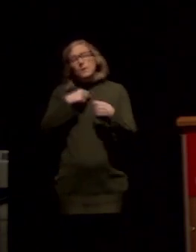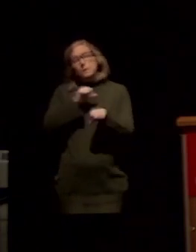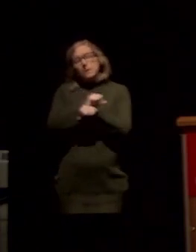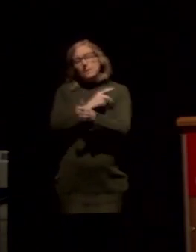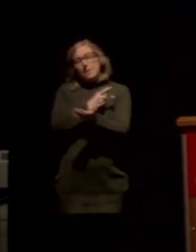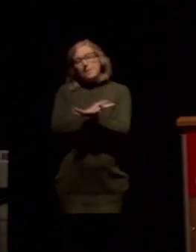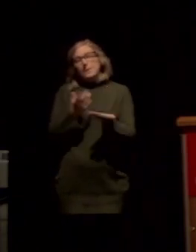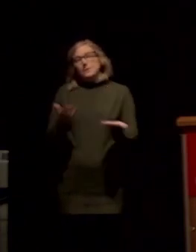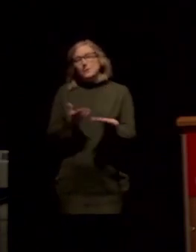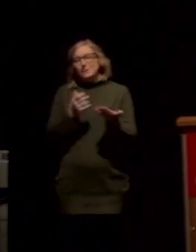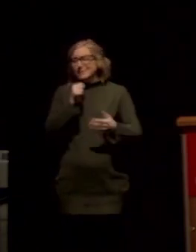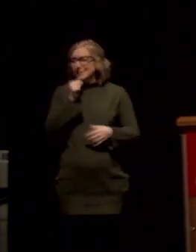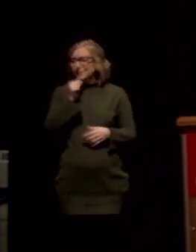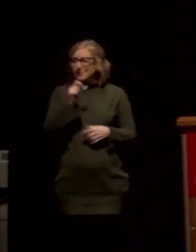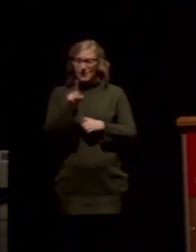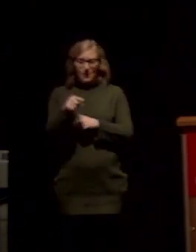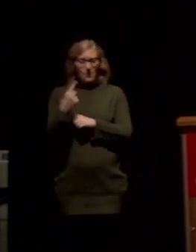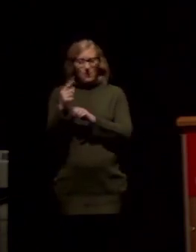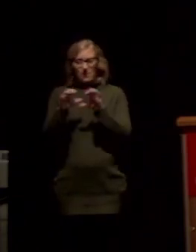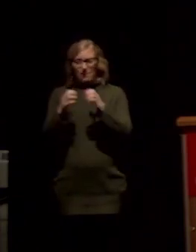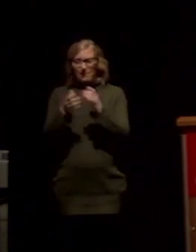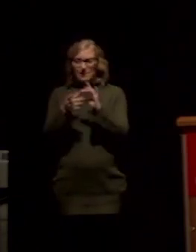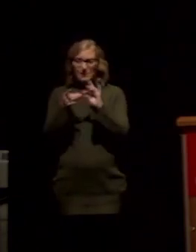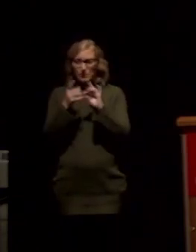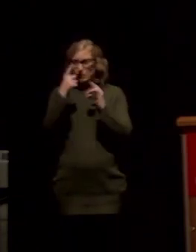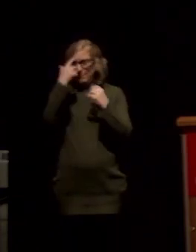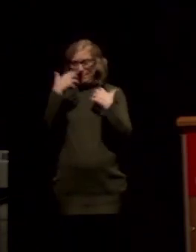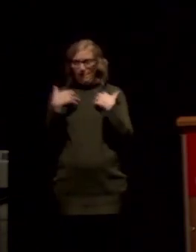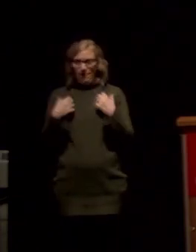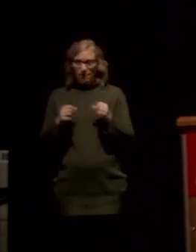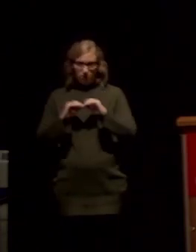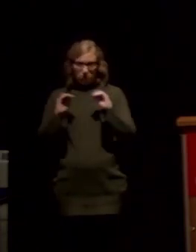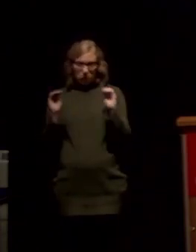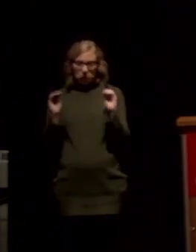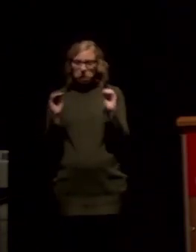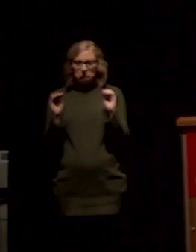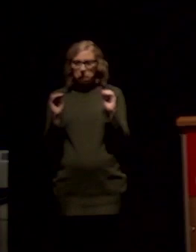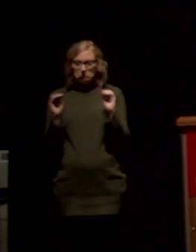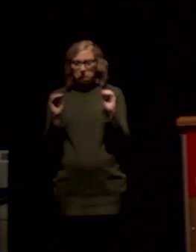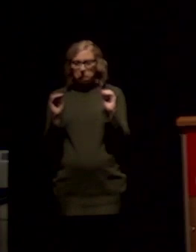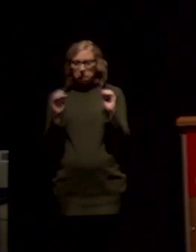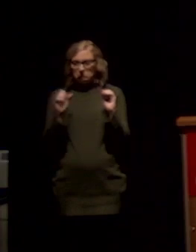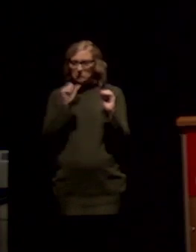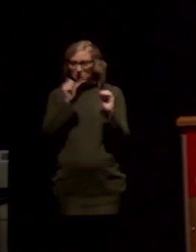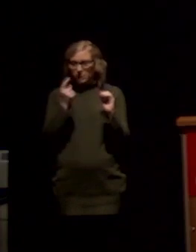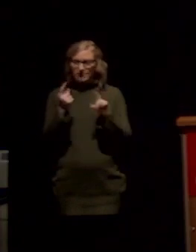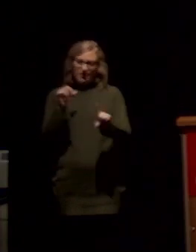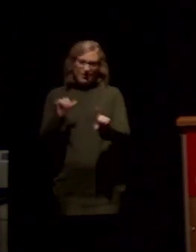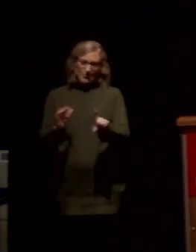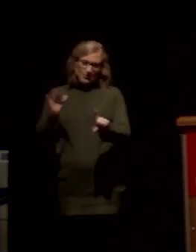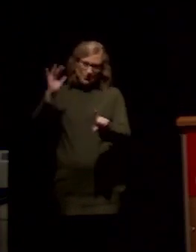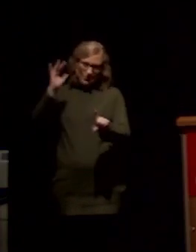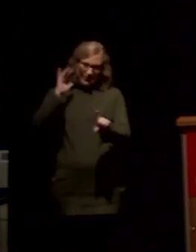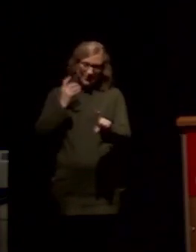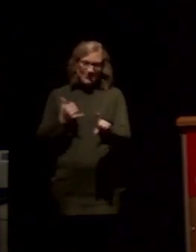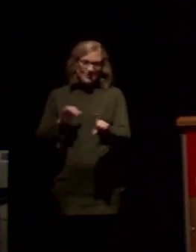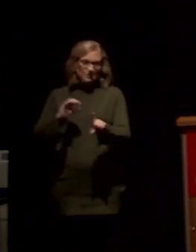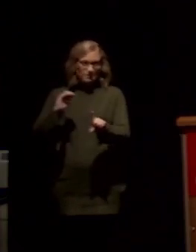master's here, there was not one class that ever mentioned mental health, not one. Mm-hmm. Now it was a while ago, but still not